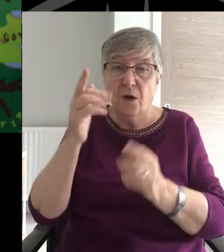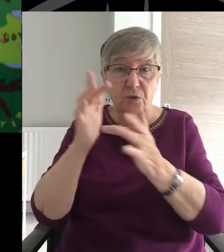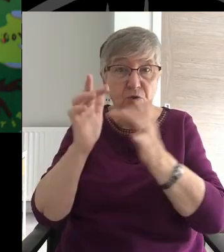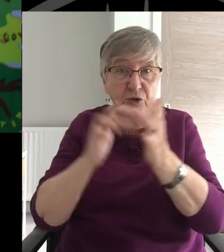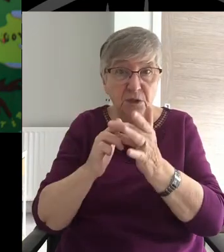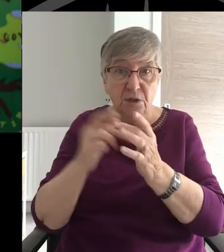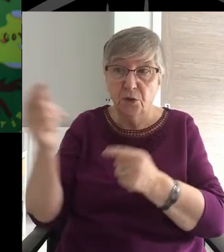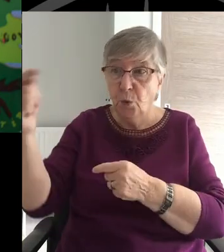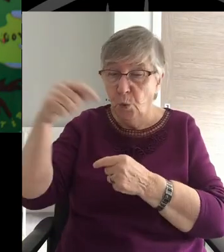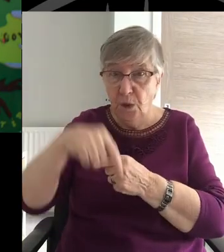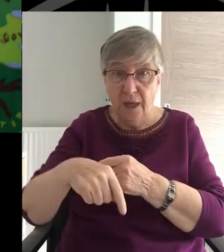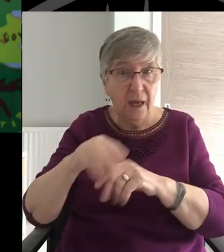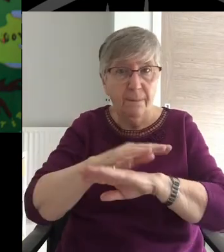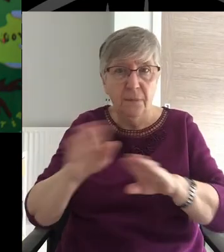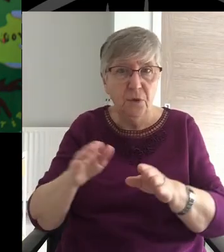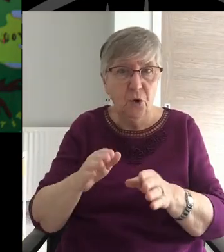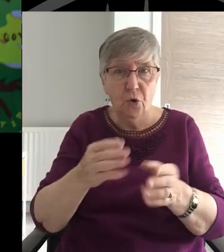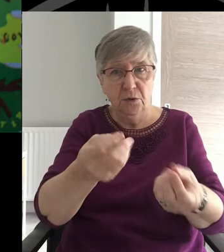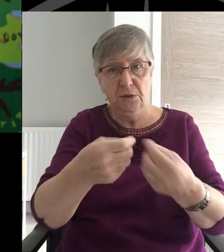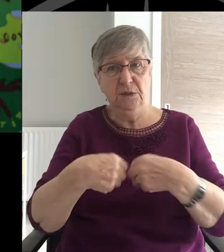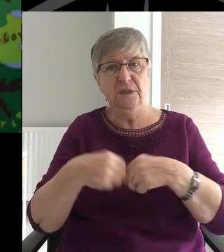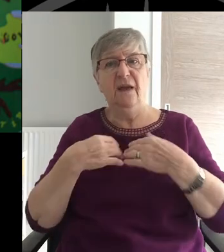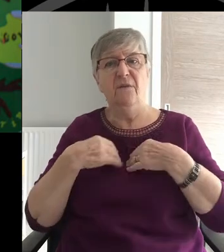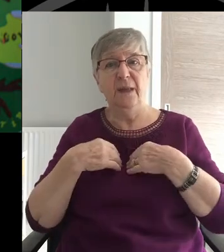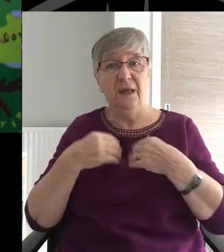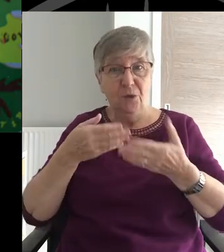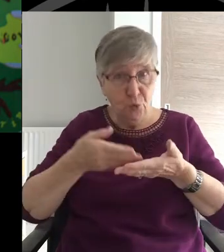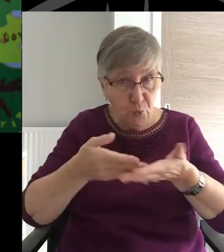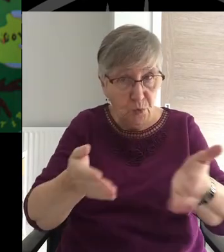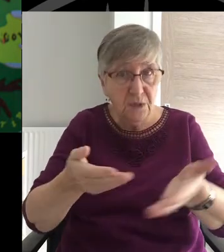be served but to serve?